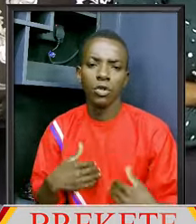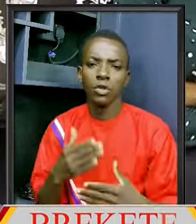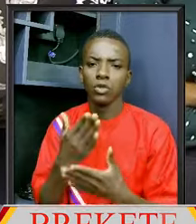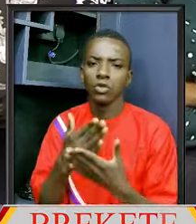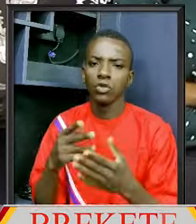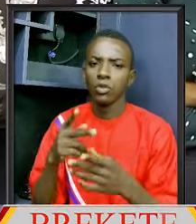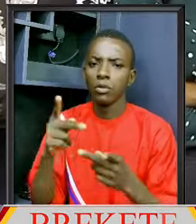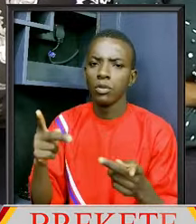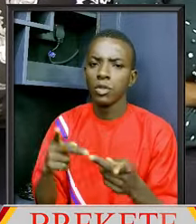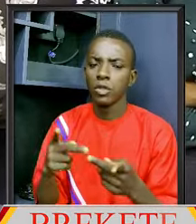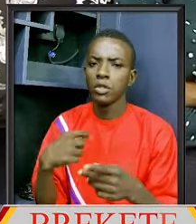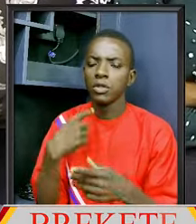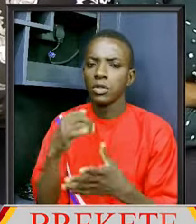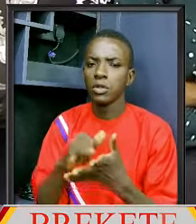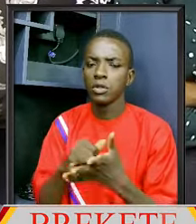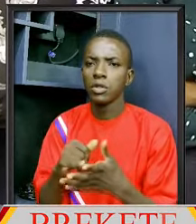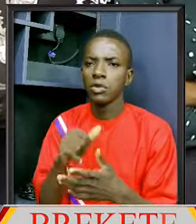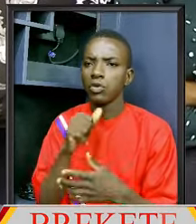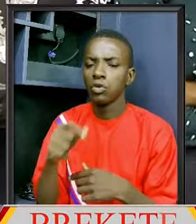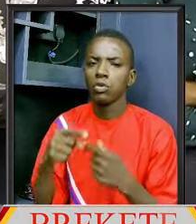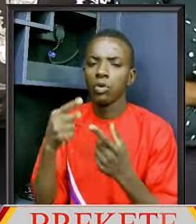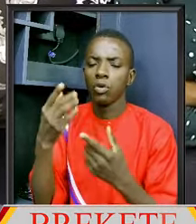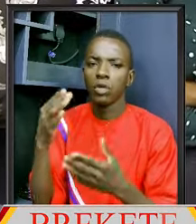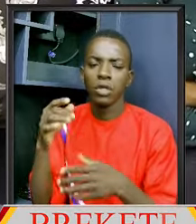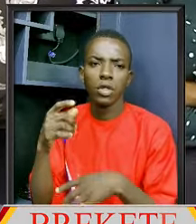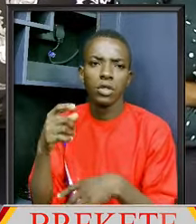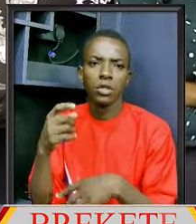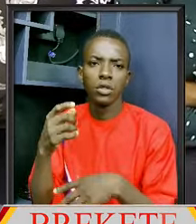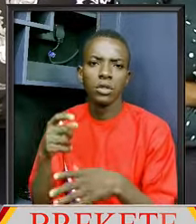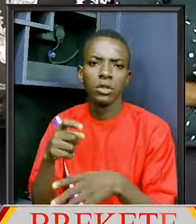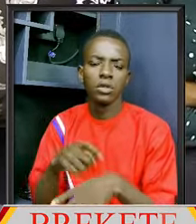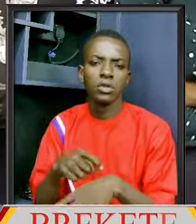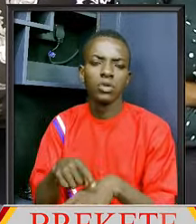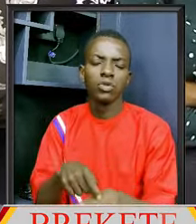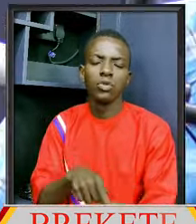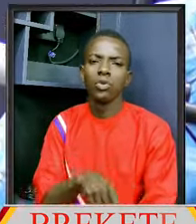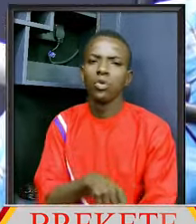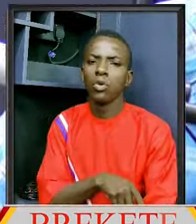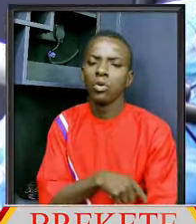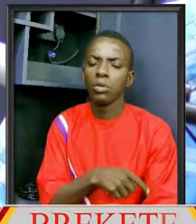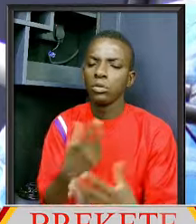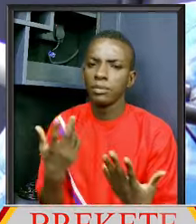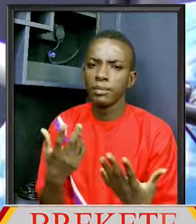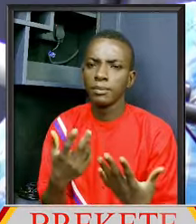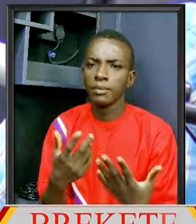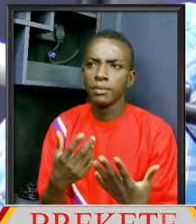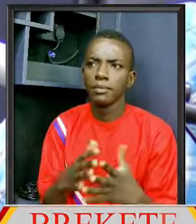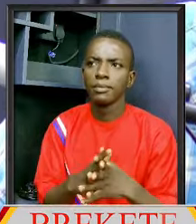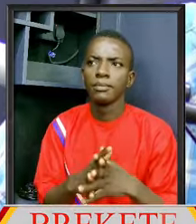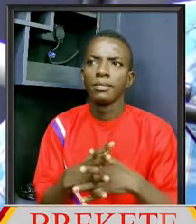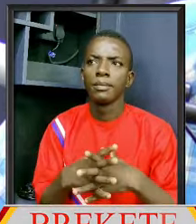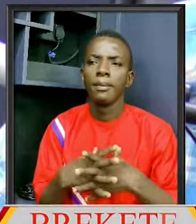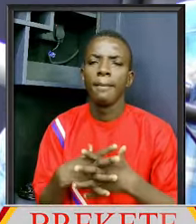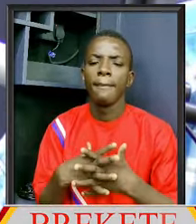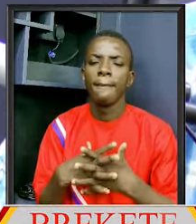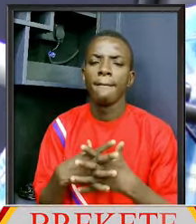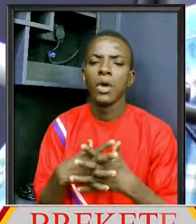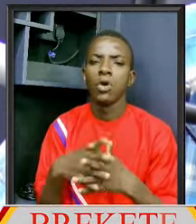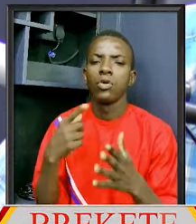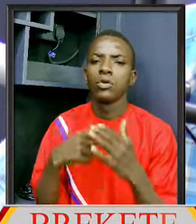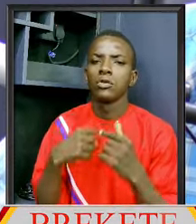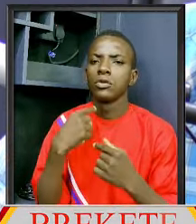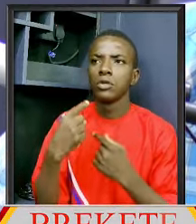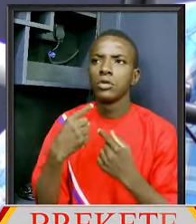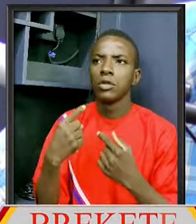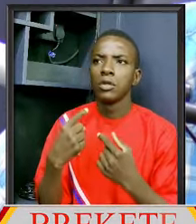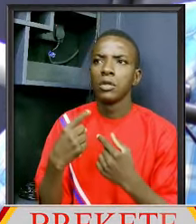Some places you go take say I don't go there. Their test they too long. So wait first, make we clear this air. So what did they talk? We